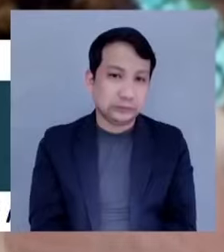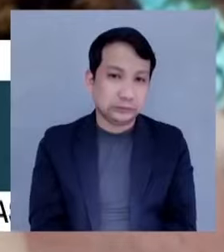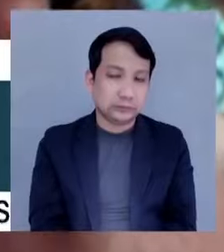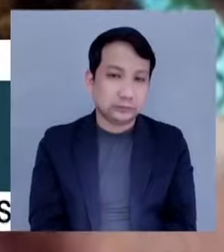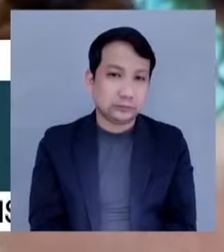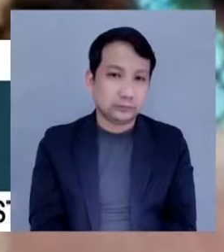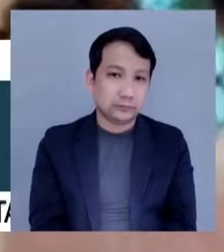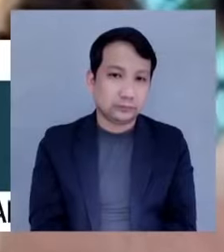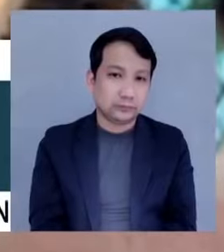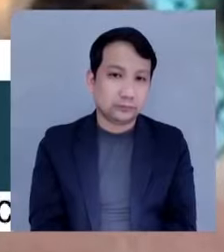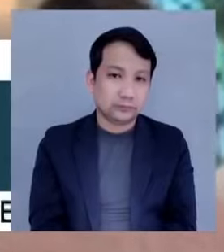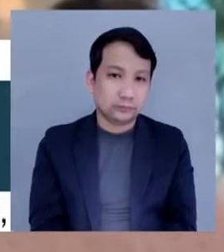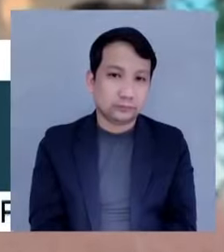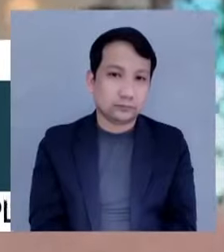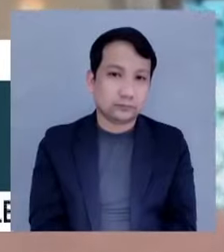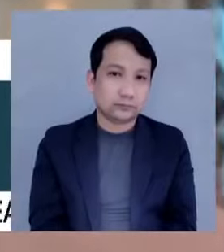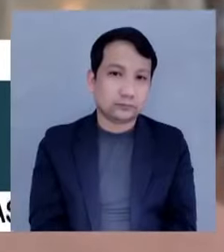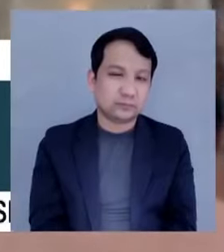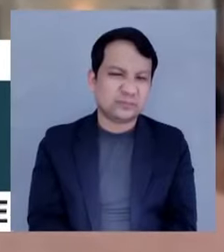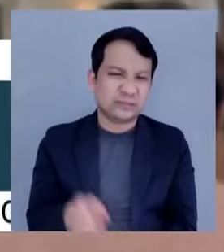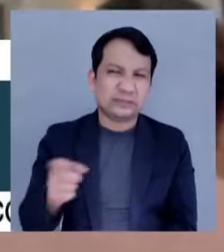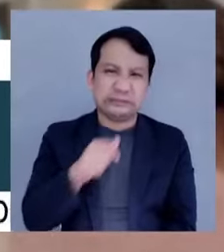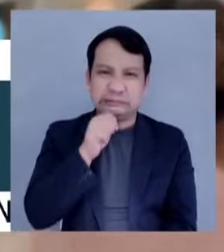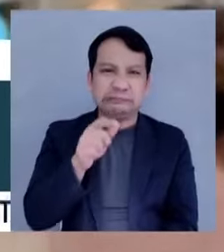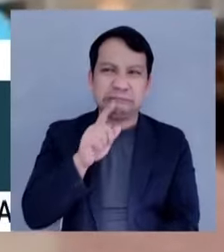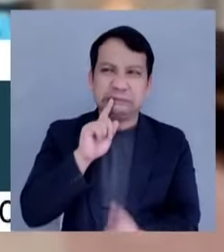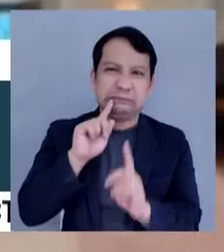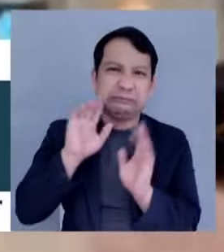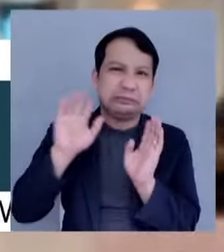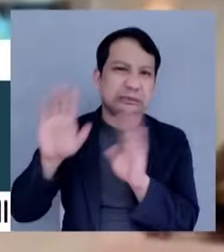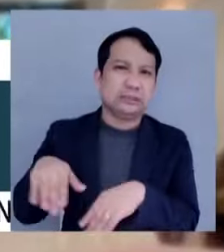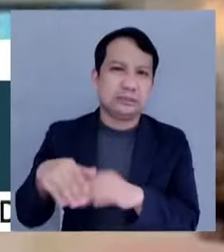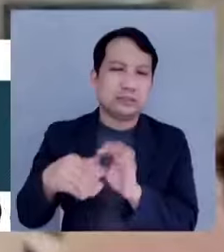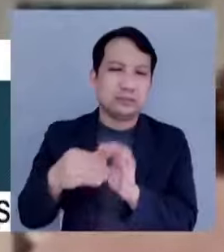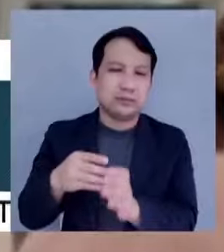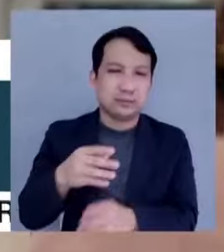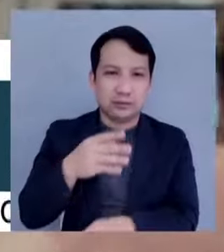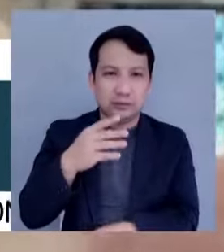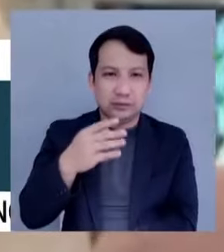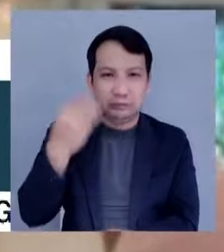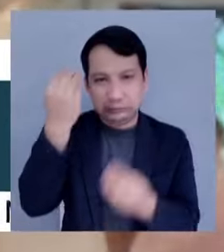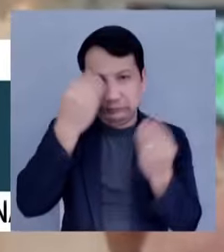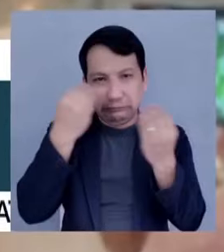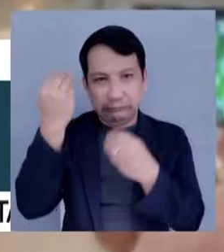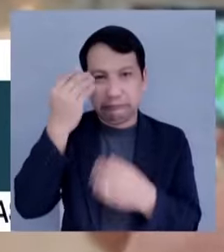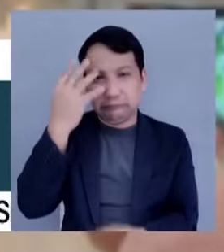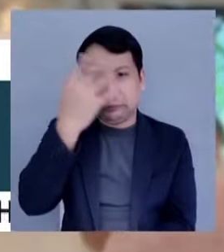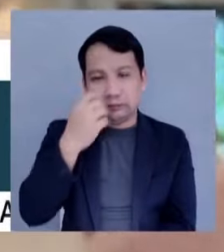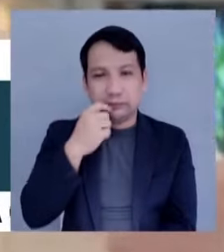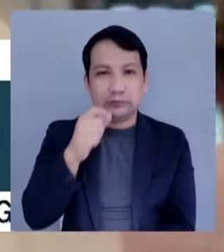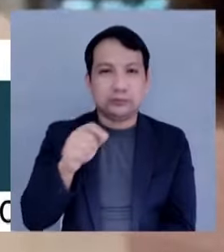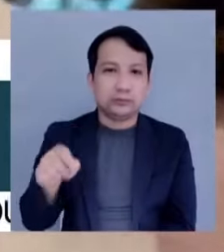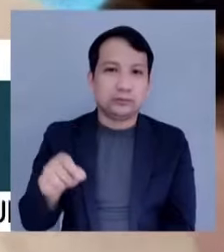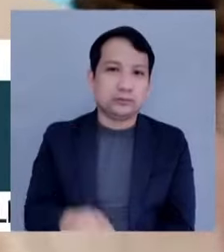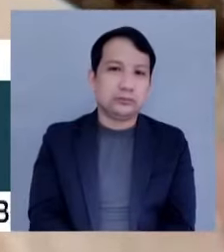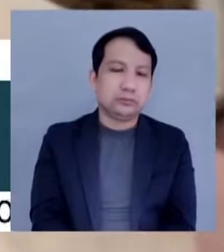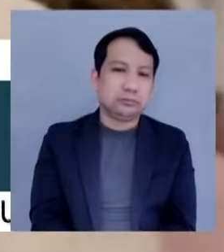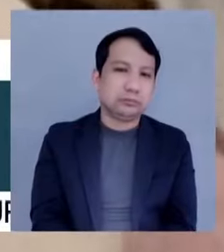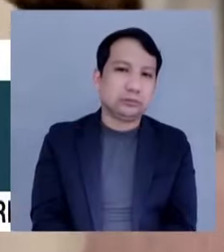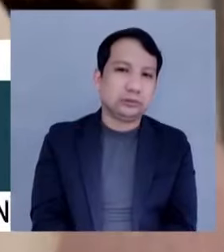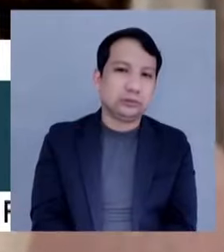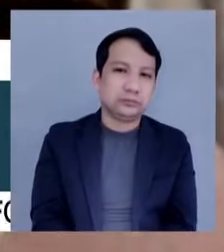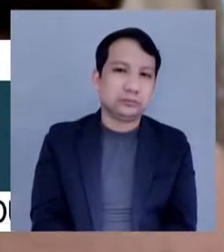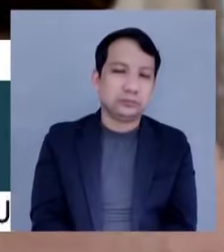Alam mo, mahirap pumatol na sa ganyan. Hallucination na yan. Ano po, sir? Hallucination.